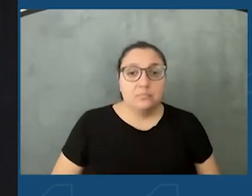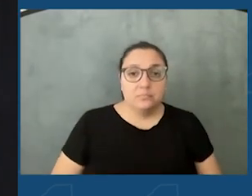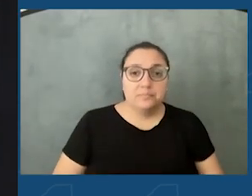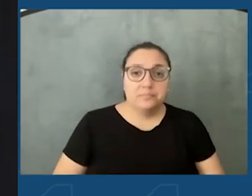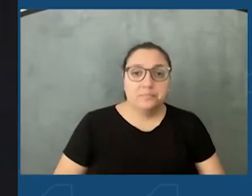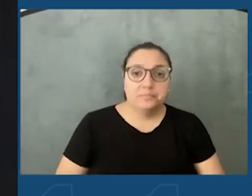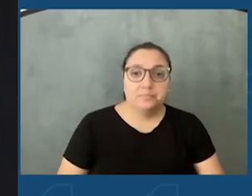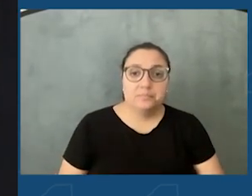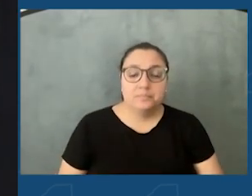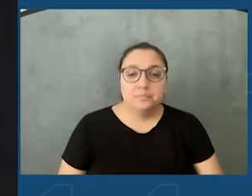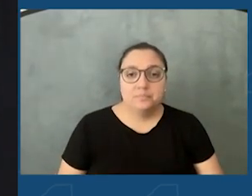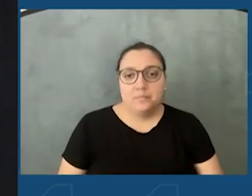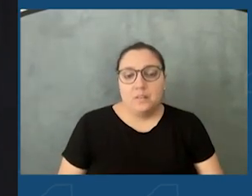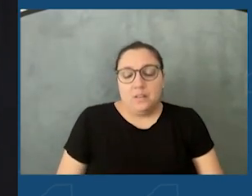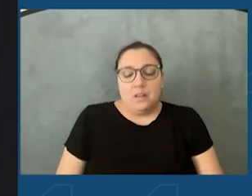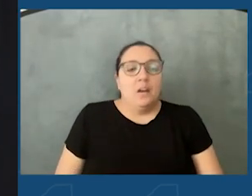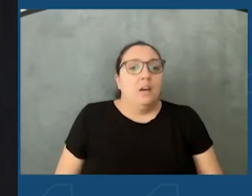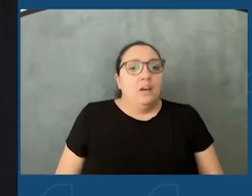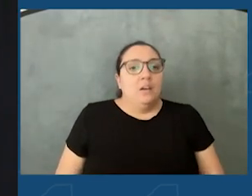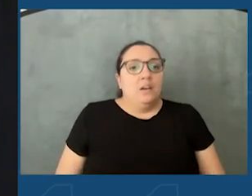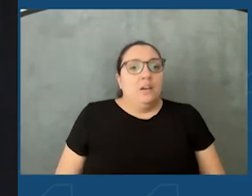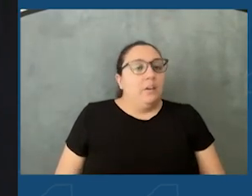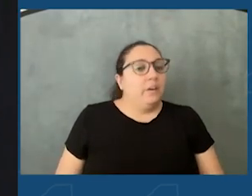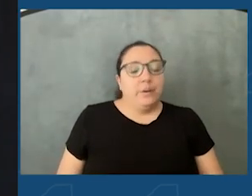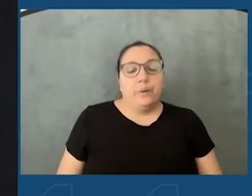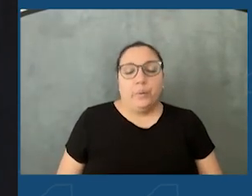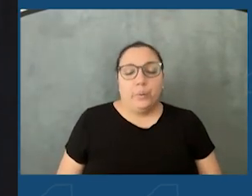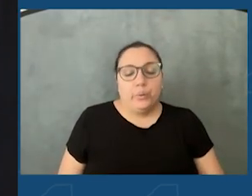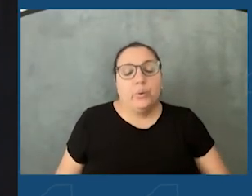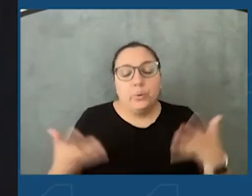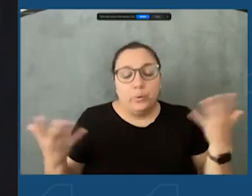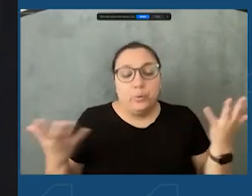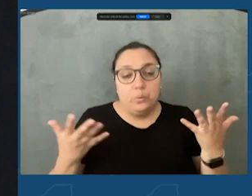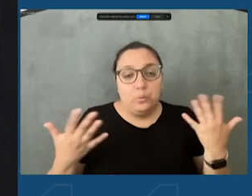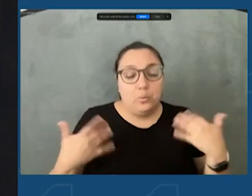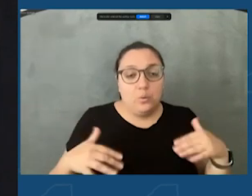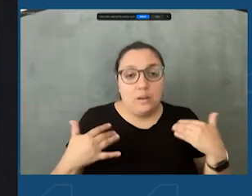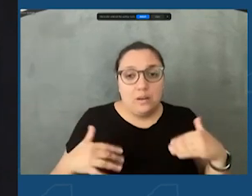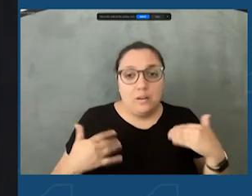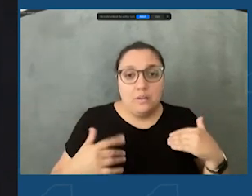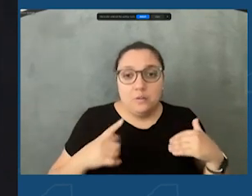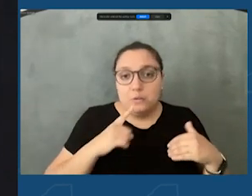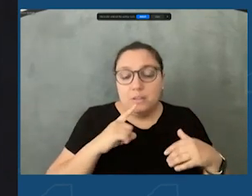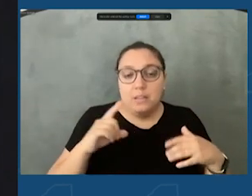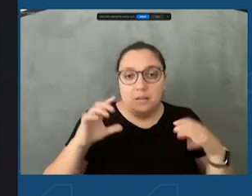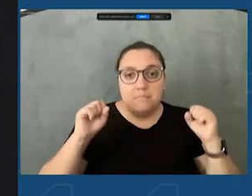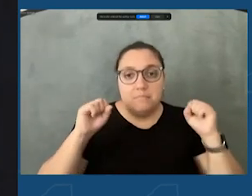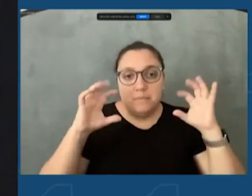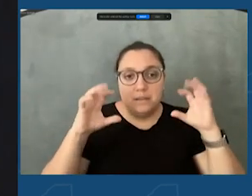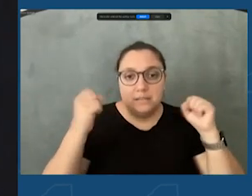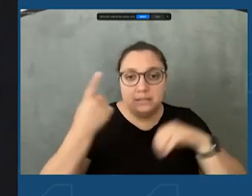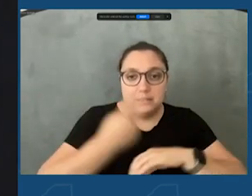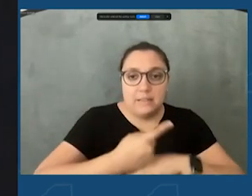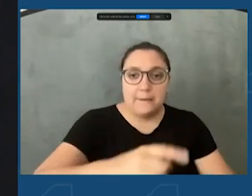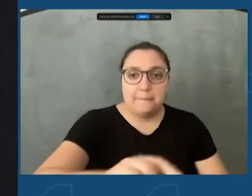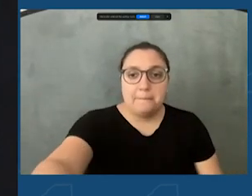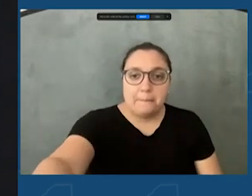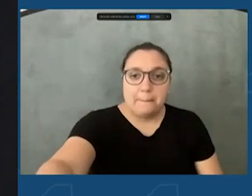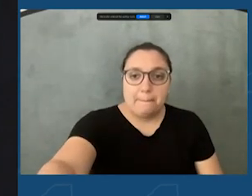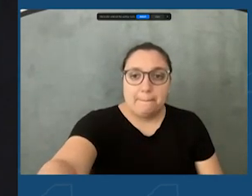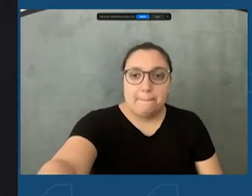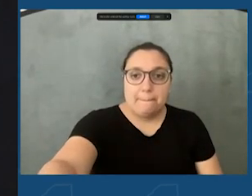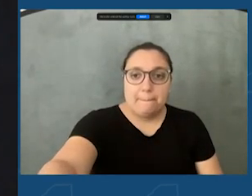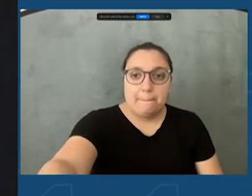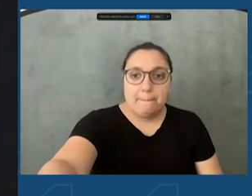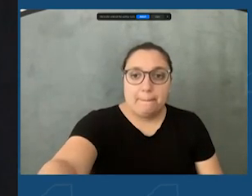What an amazing, amazing day. As the chair of the Ulster County Legislature, I am so